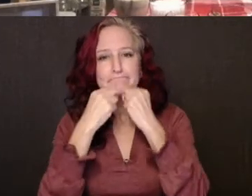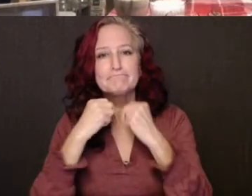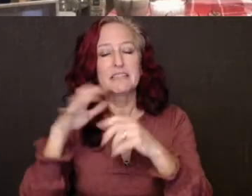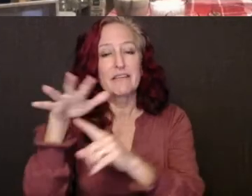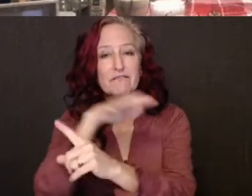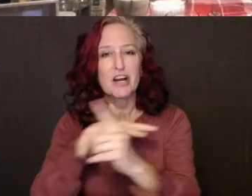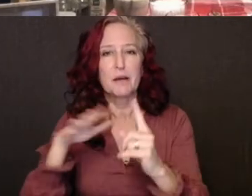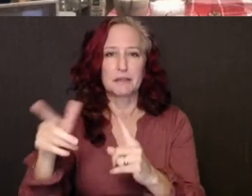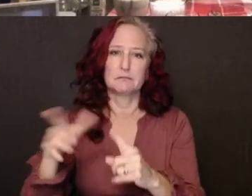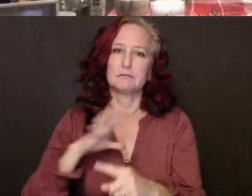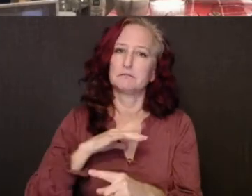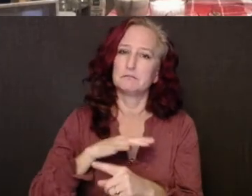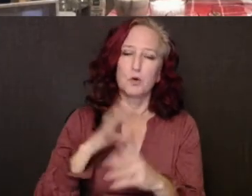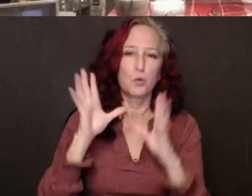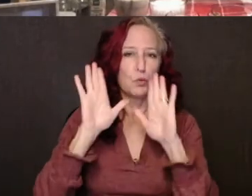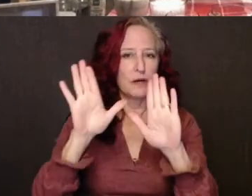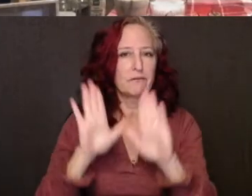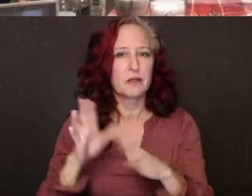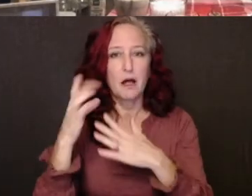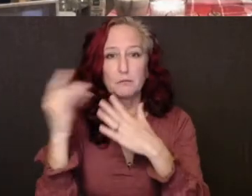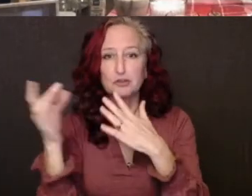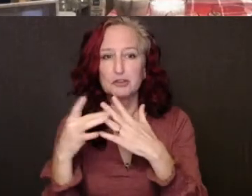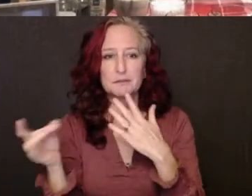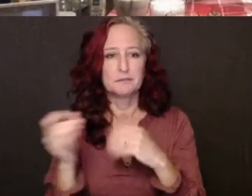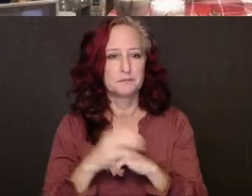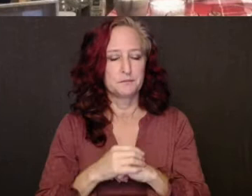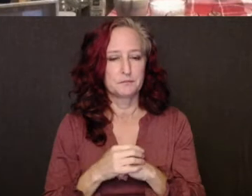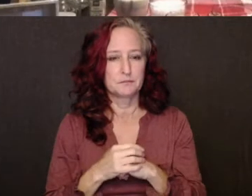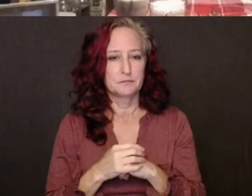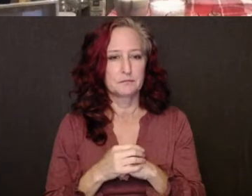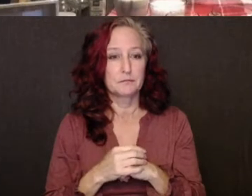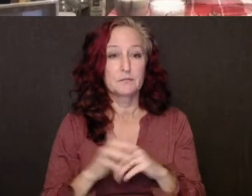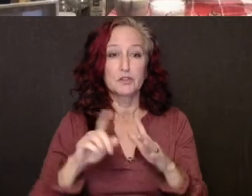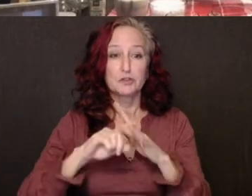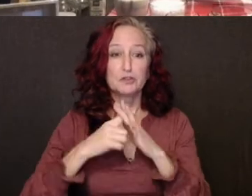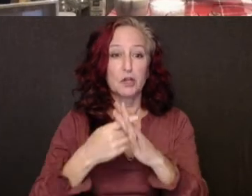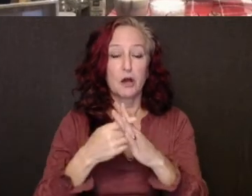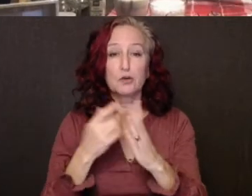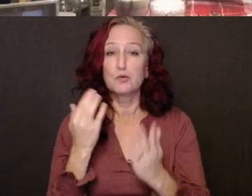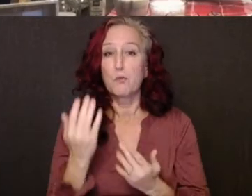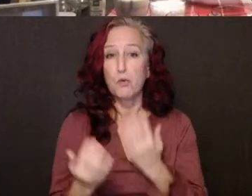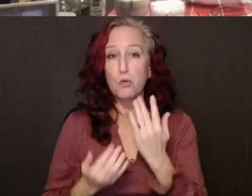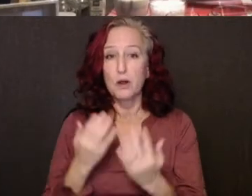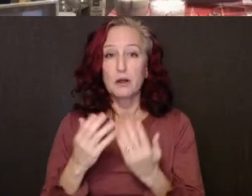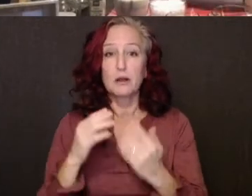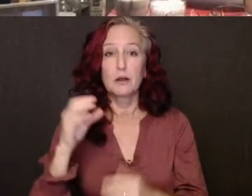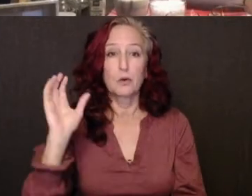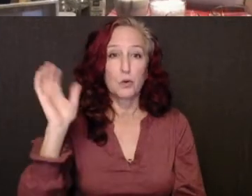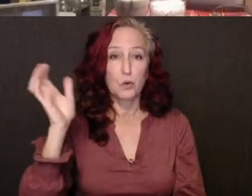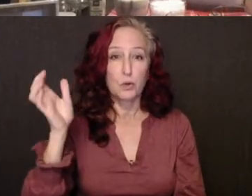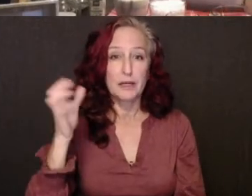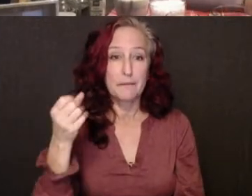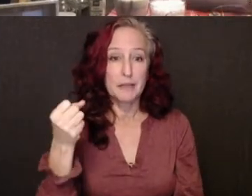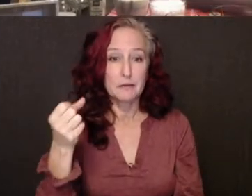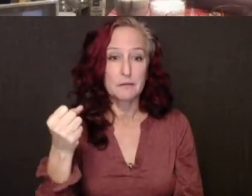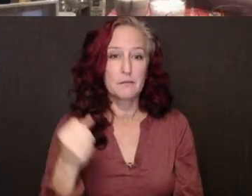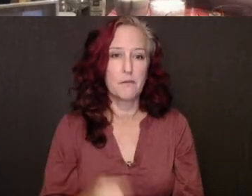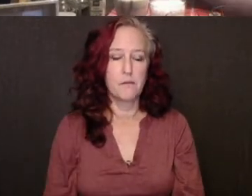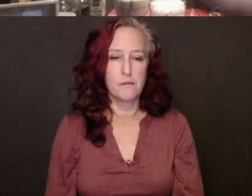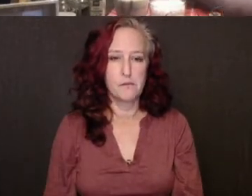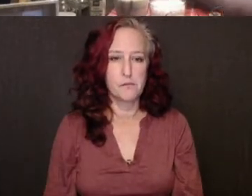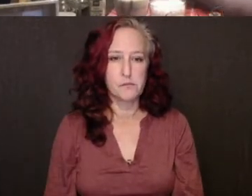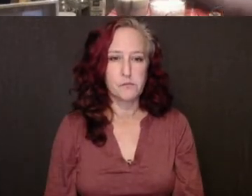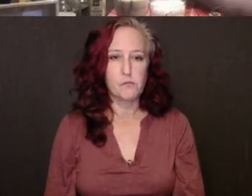making the kheer, and while that goes on, I can walk through some of the other layers. So we're going to be using this induction cooktop,